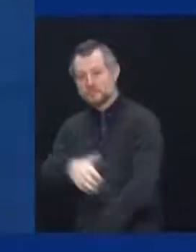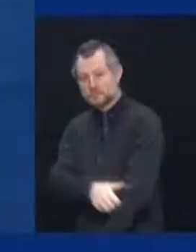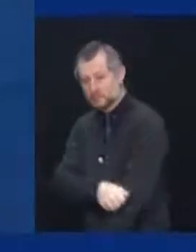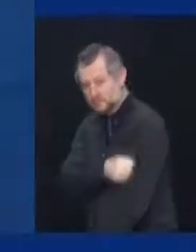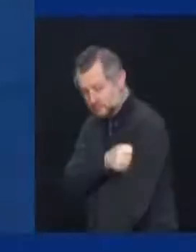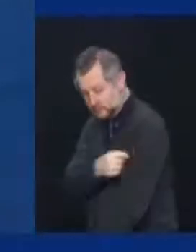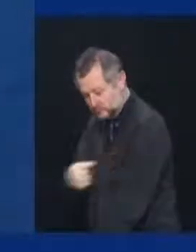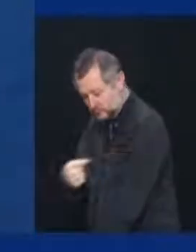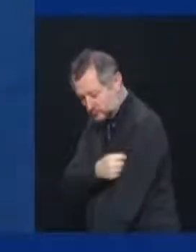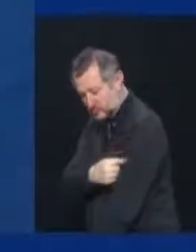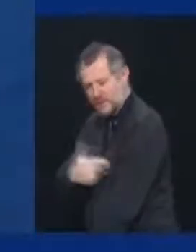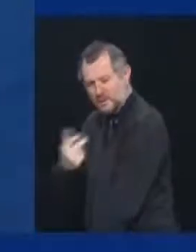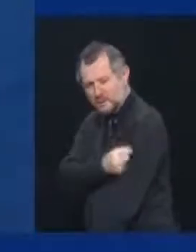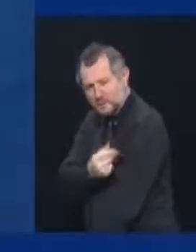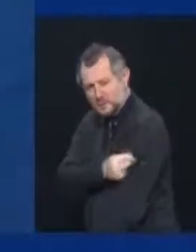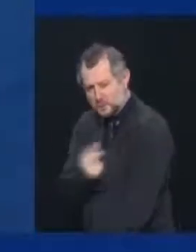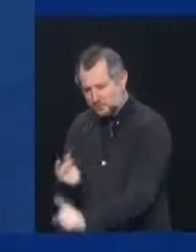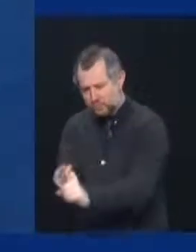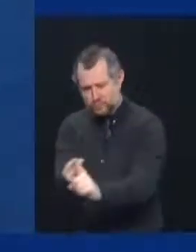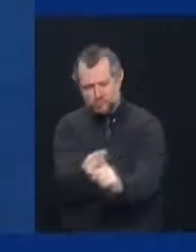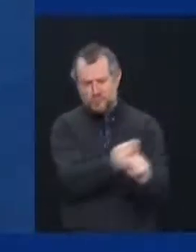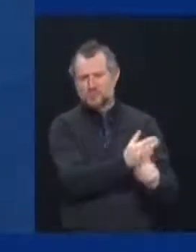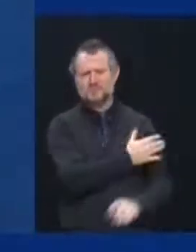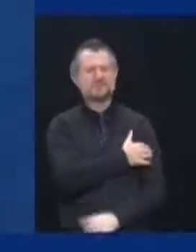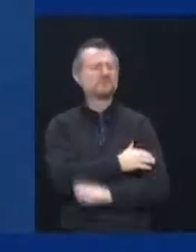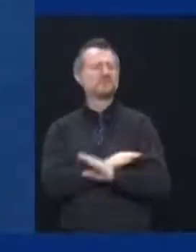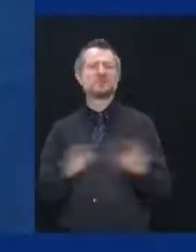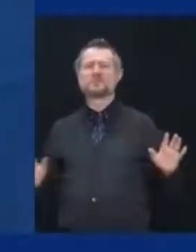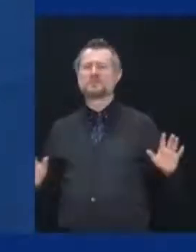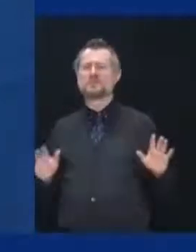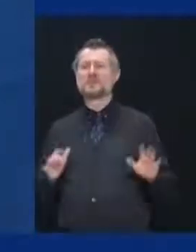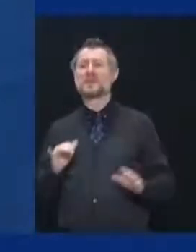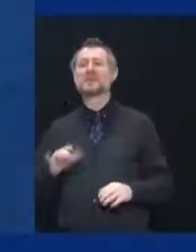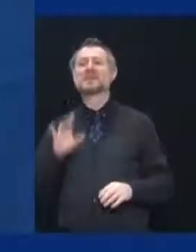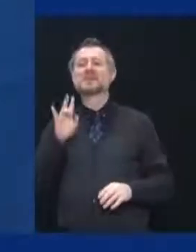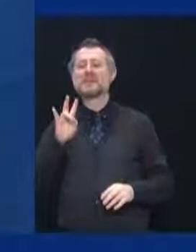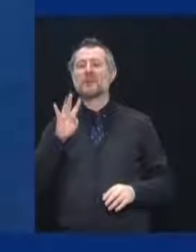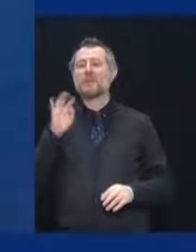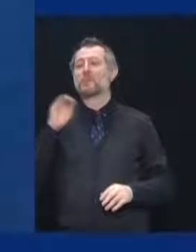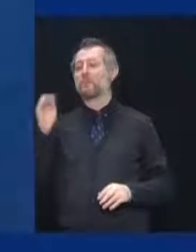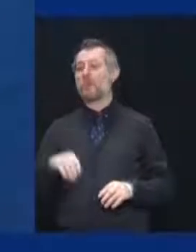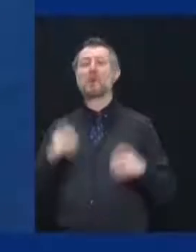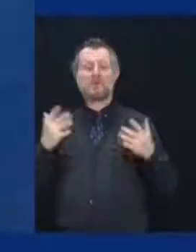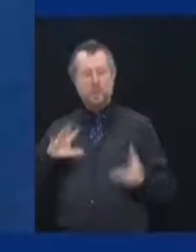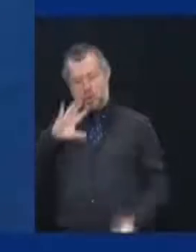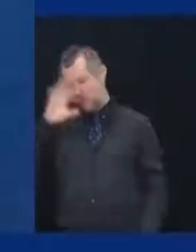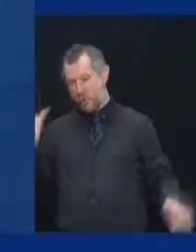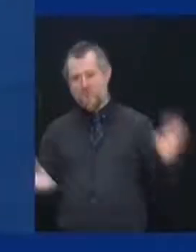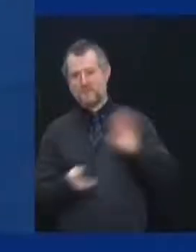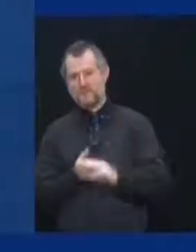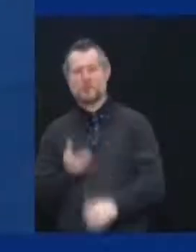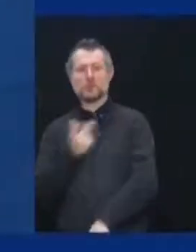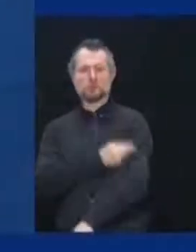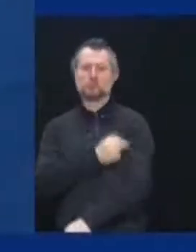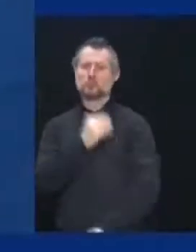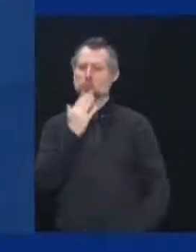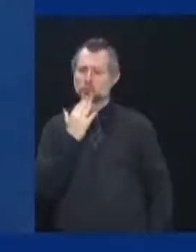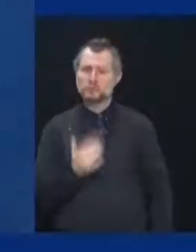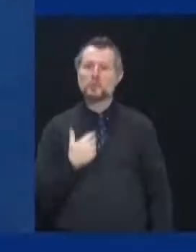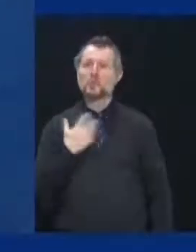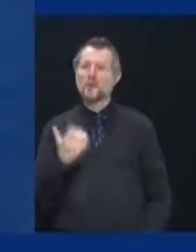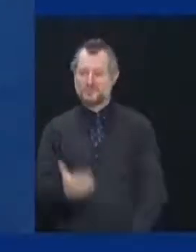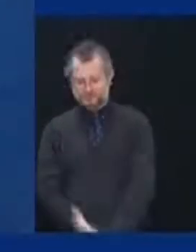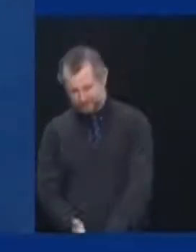we want people to understand. 74%, we have a good percentage. We want to do better. We want to do